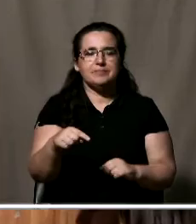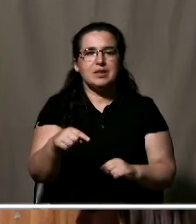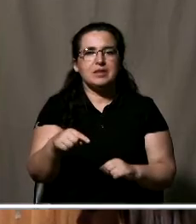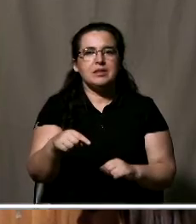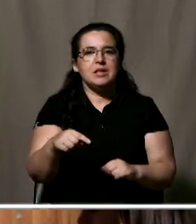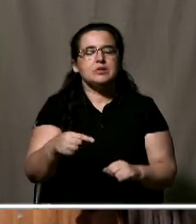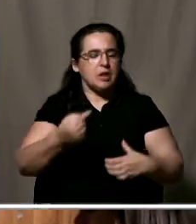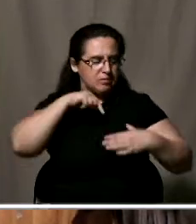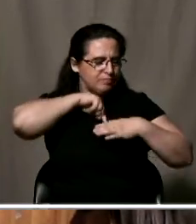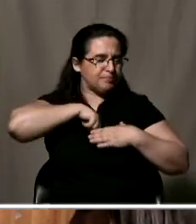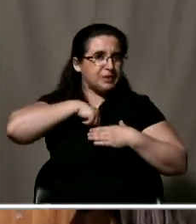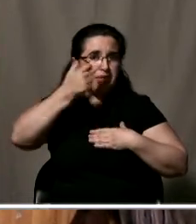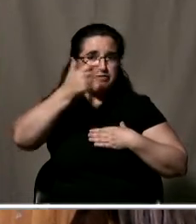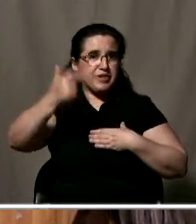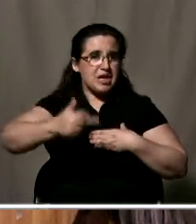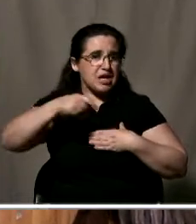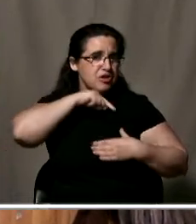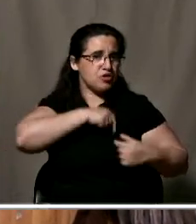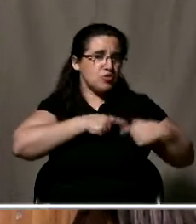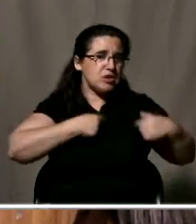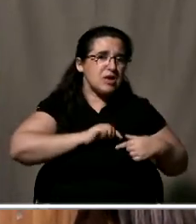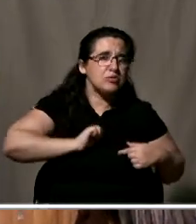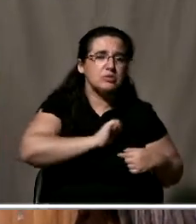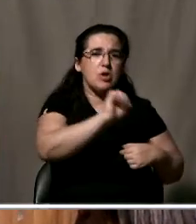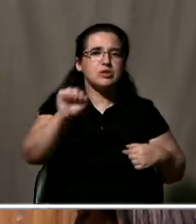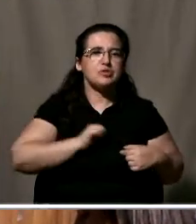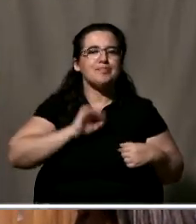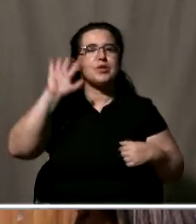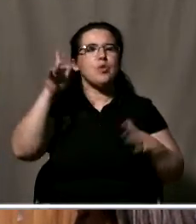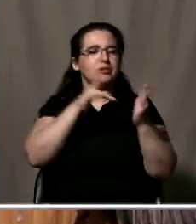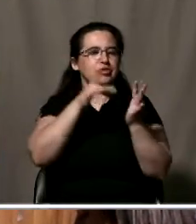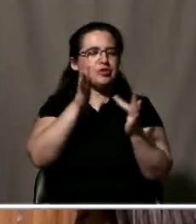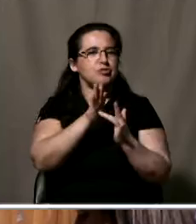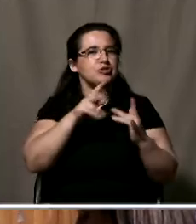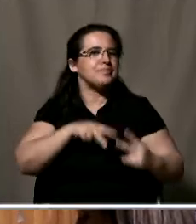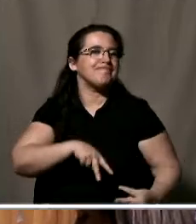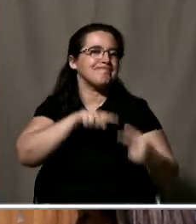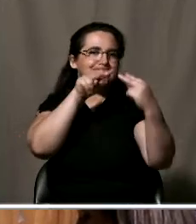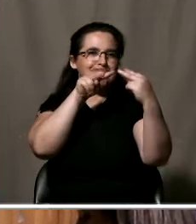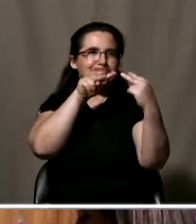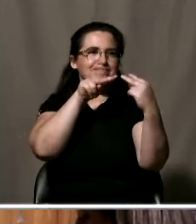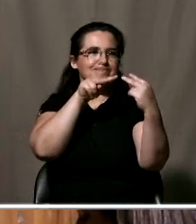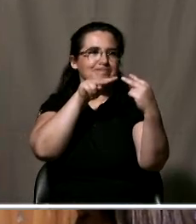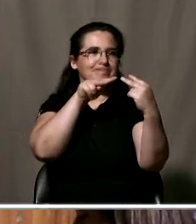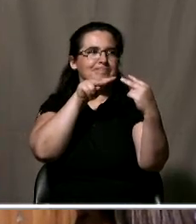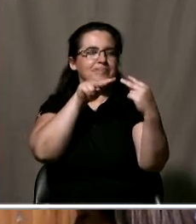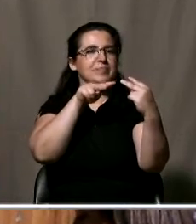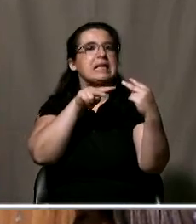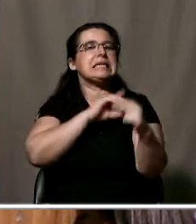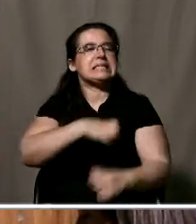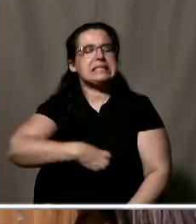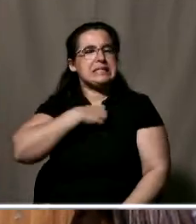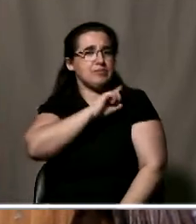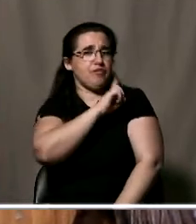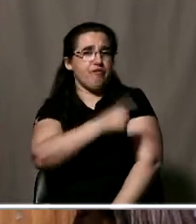quaisquer que sejam as fraquezas do vosso coração, Jesus, quando vimos a Jesus, we find strength and hope. Encontremos força,